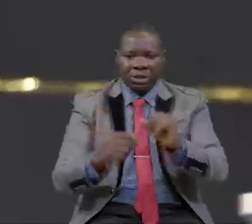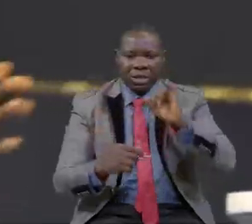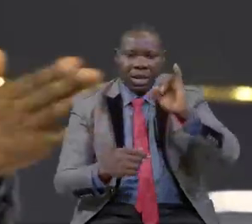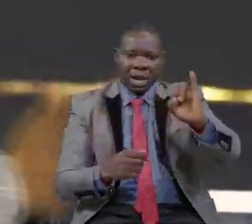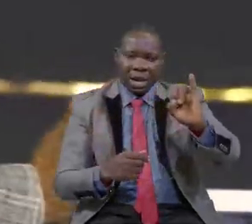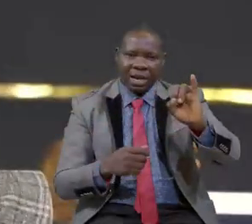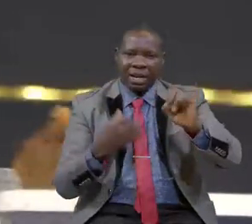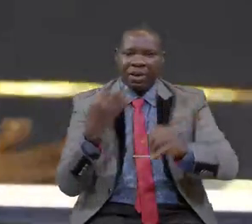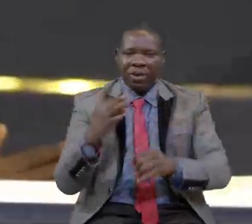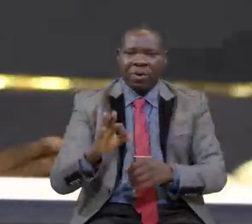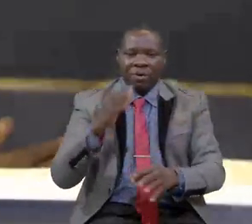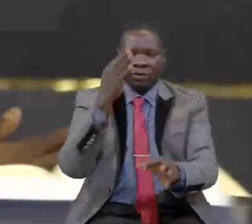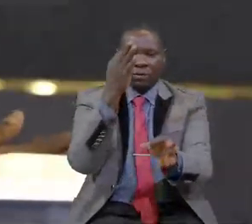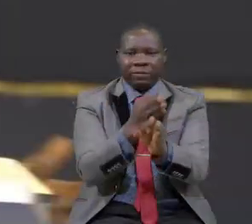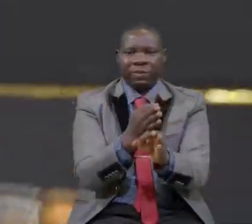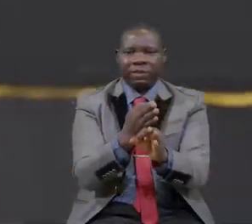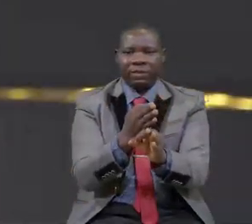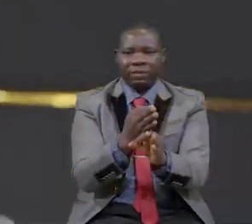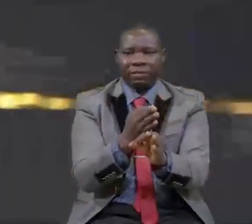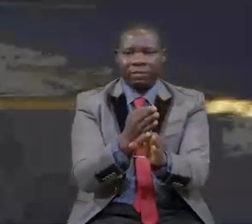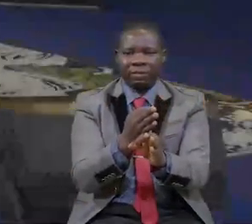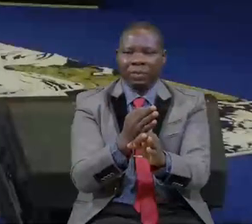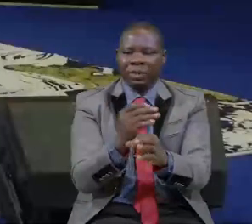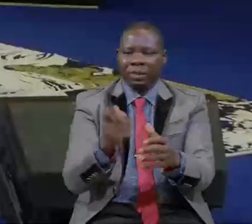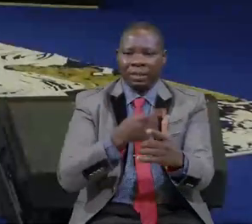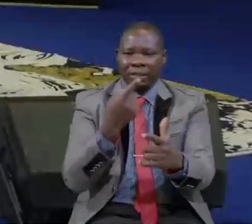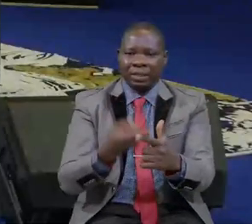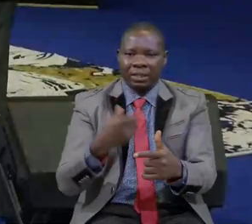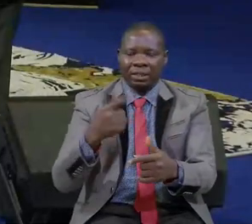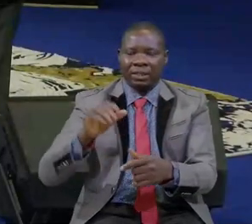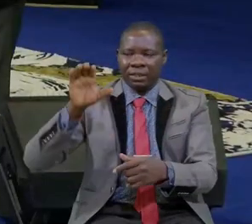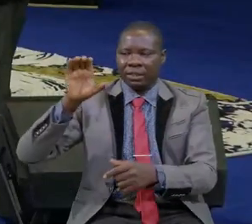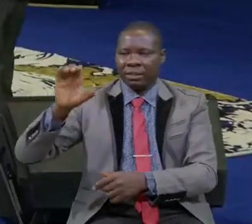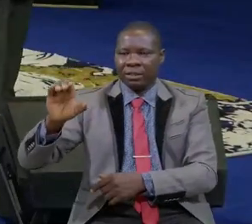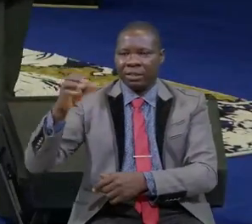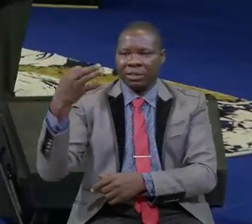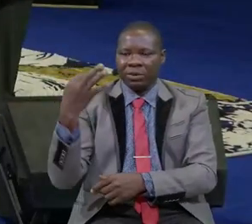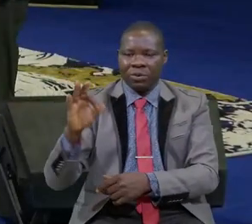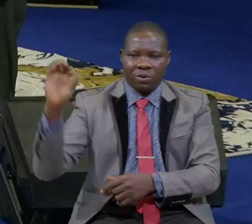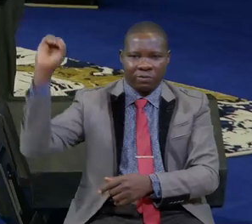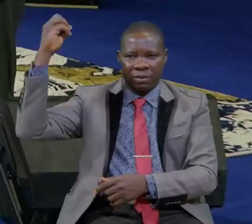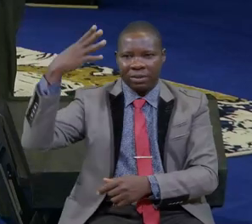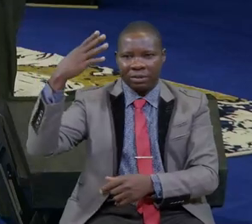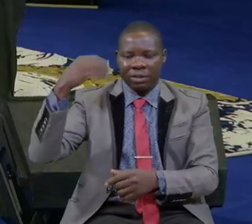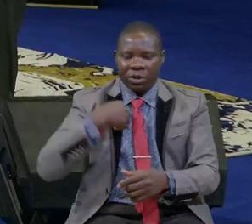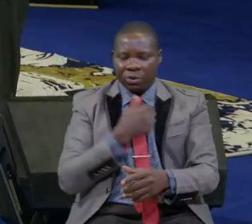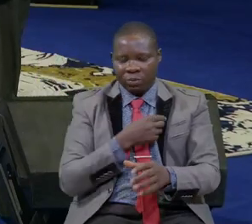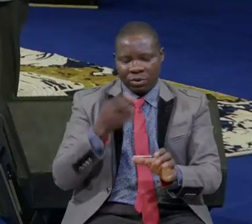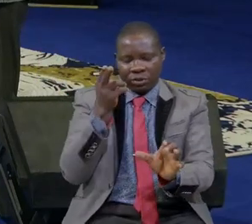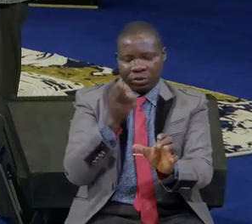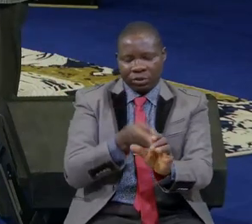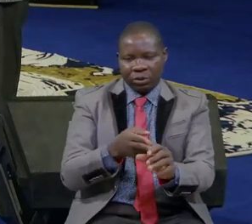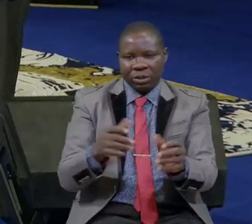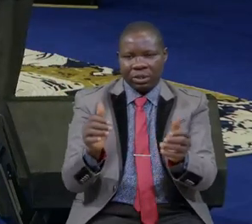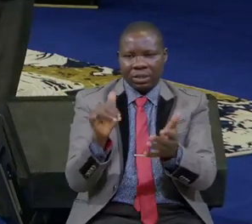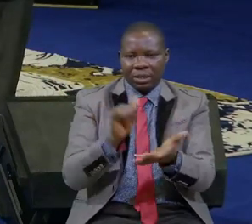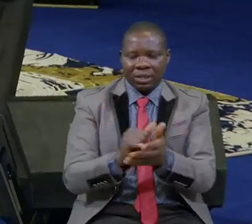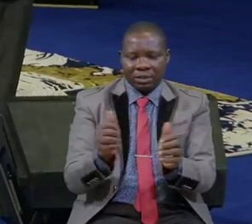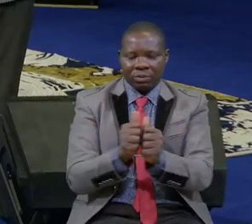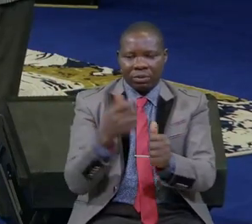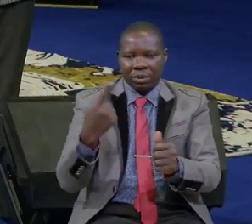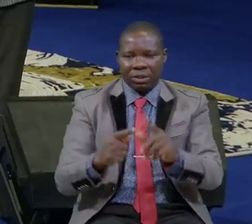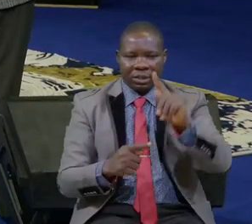of faith. And then the sea of grace will link that with the T in faith,